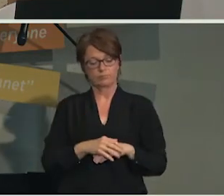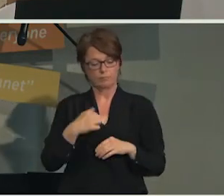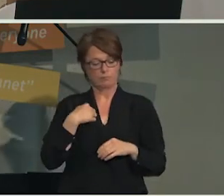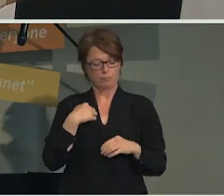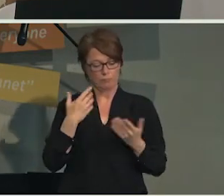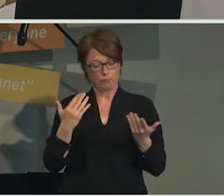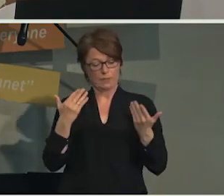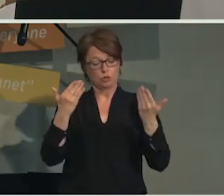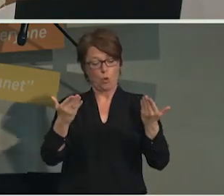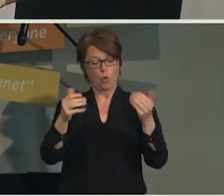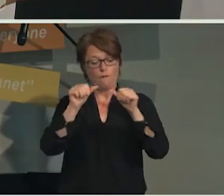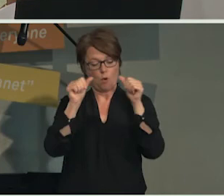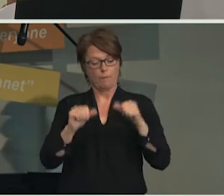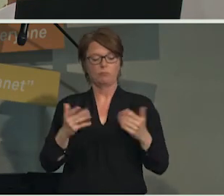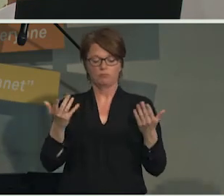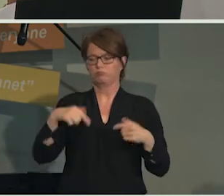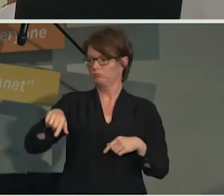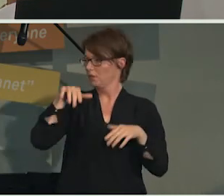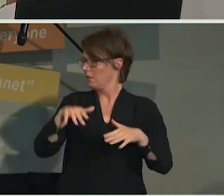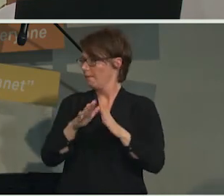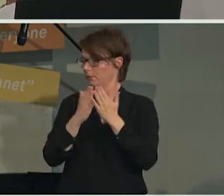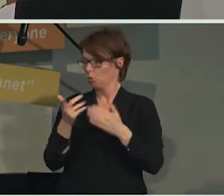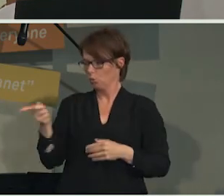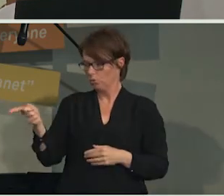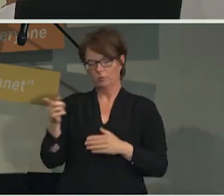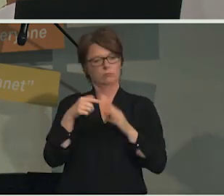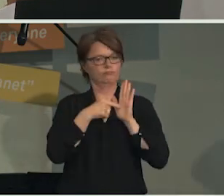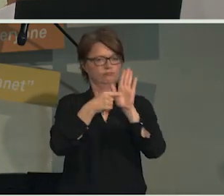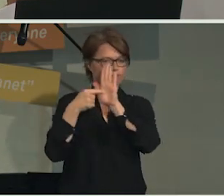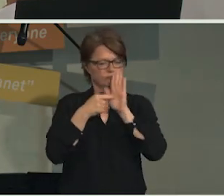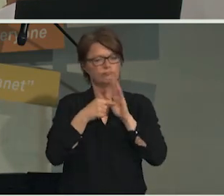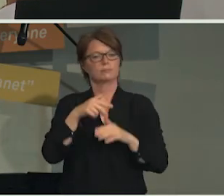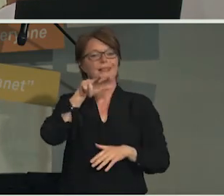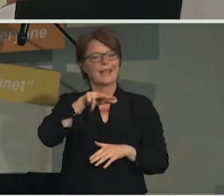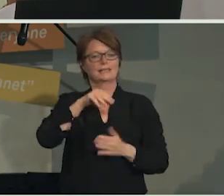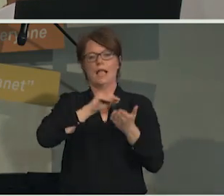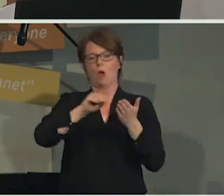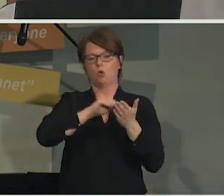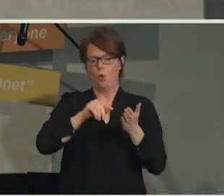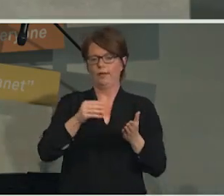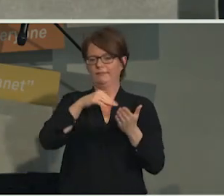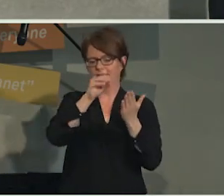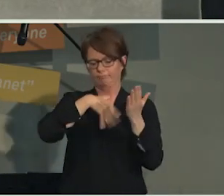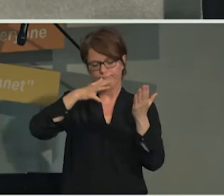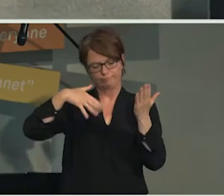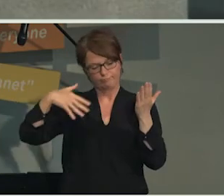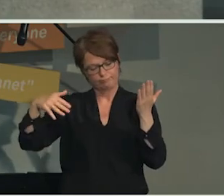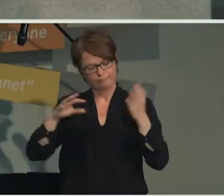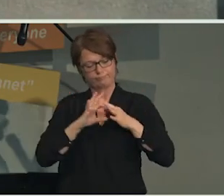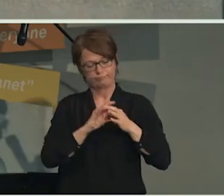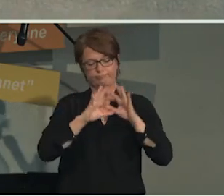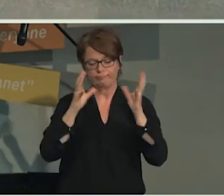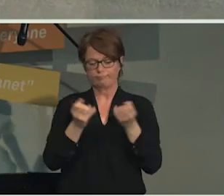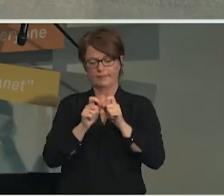us. So it's very pink. Ah, oh, here comes one. Perfect. Thank you. So in this anthology,